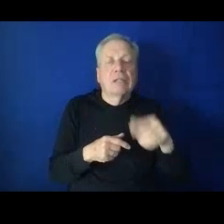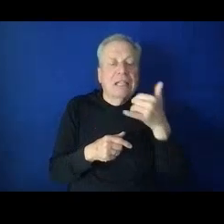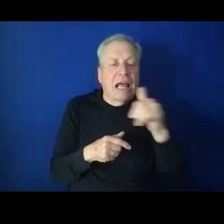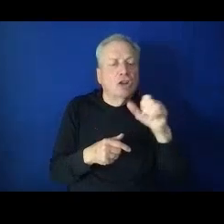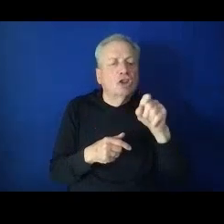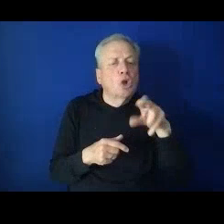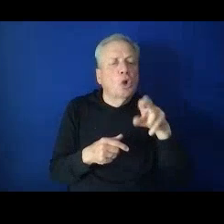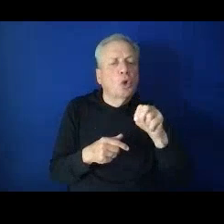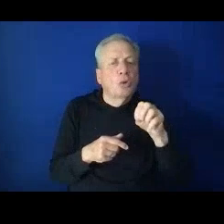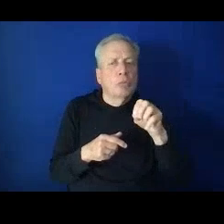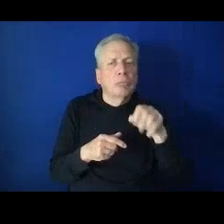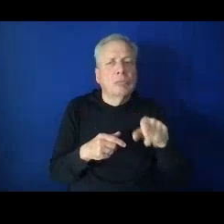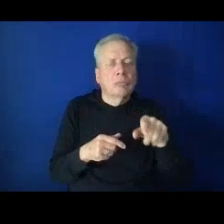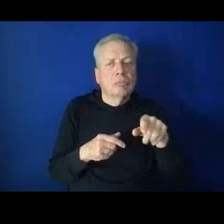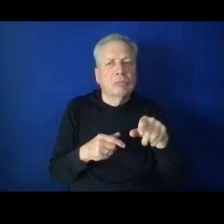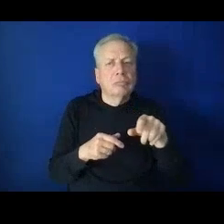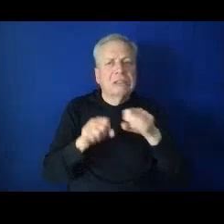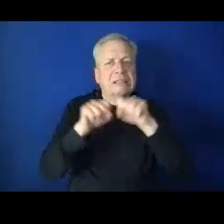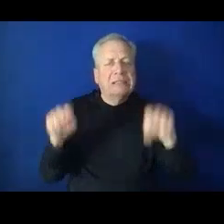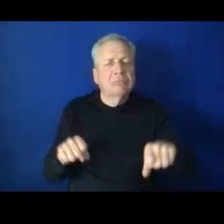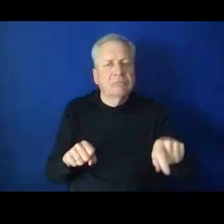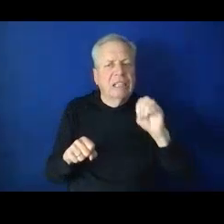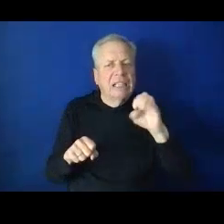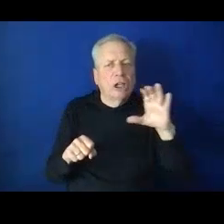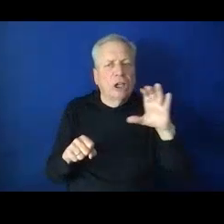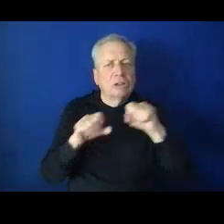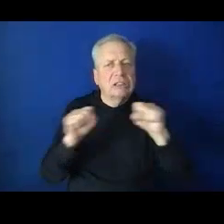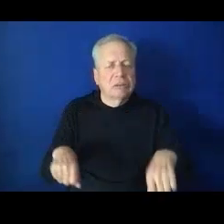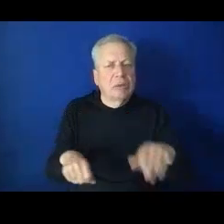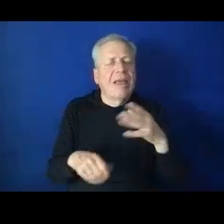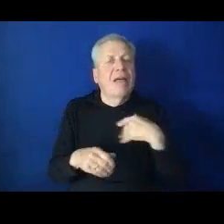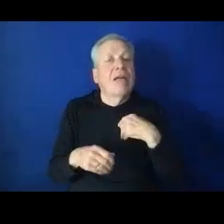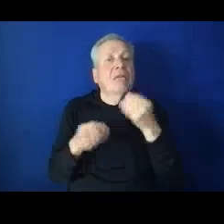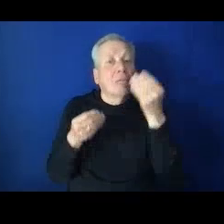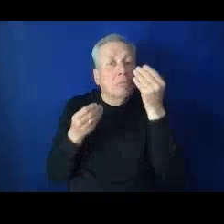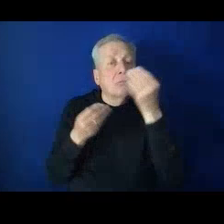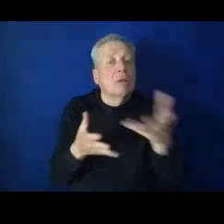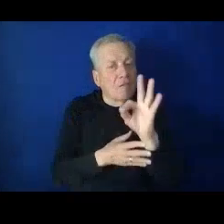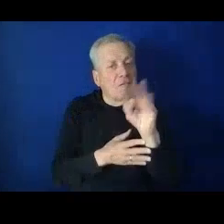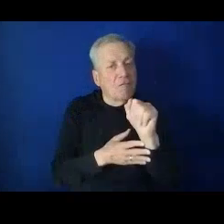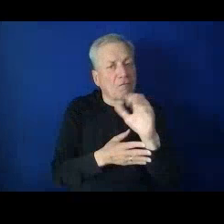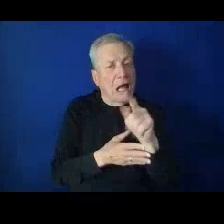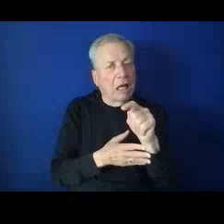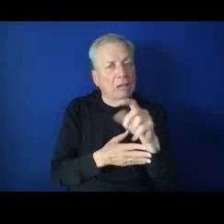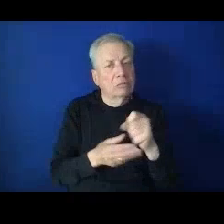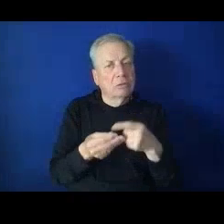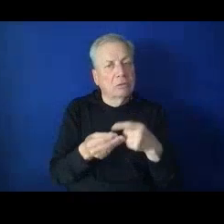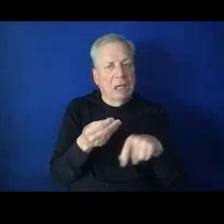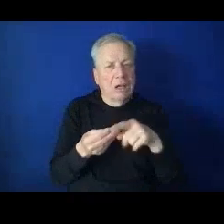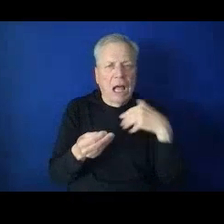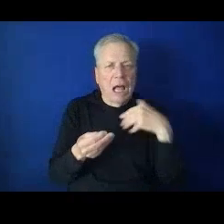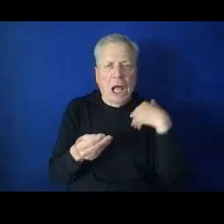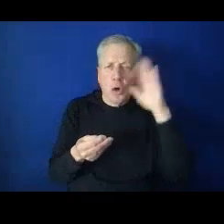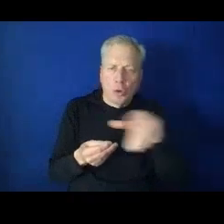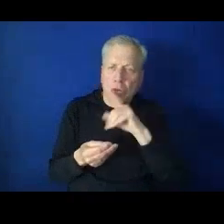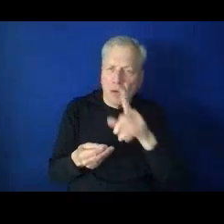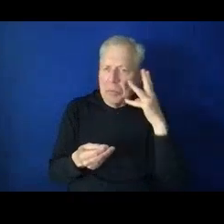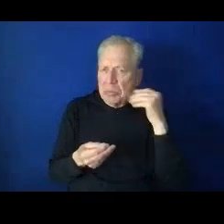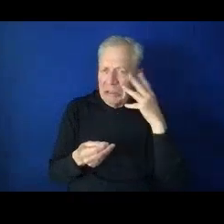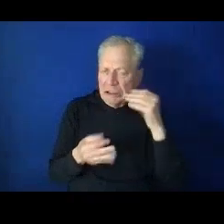to emphasize to you all is the fact that, and you all know this, I know a lot of you are very experienced guides